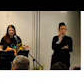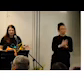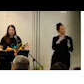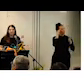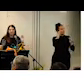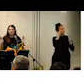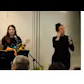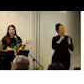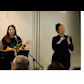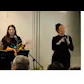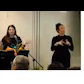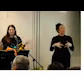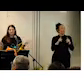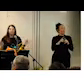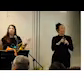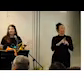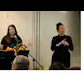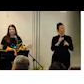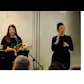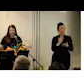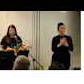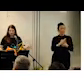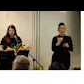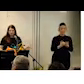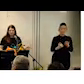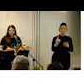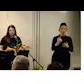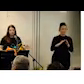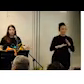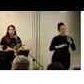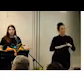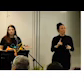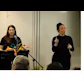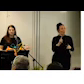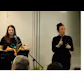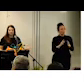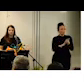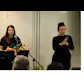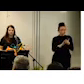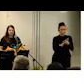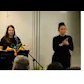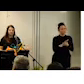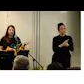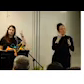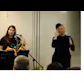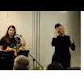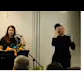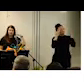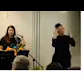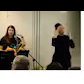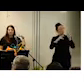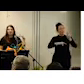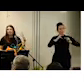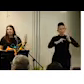is. So I feel like our tiny step number one should be, what is autism? So autism is a neurodevelopmental disorder, meaning it originates